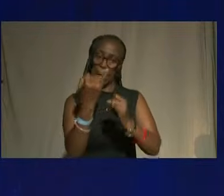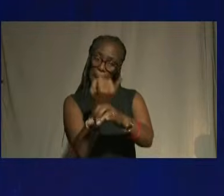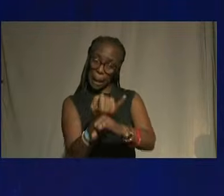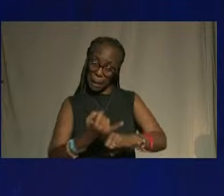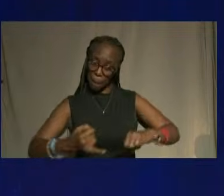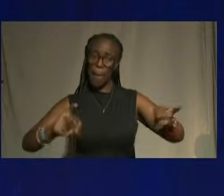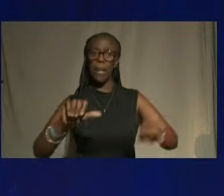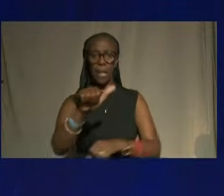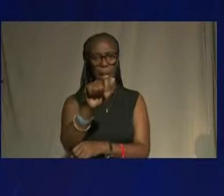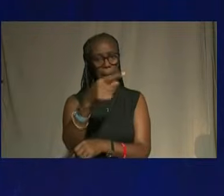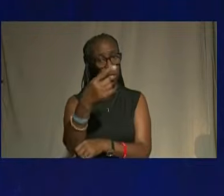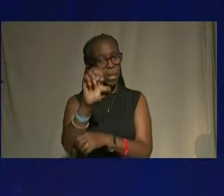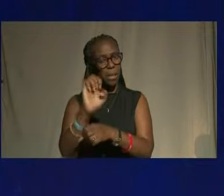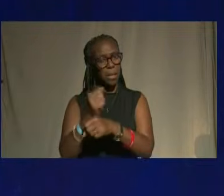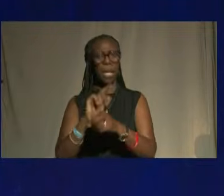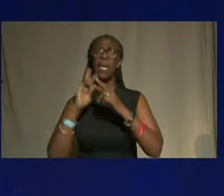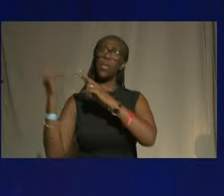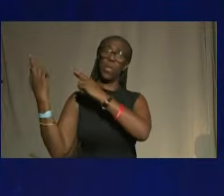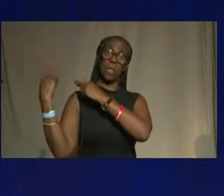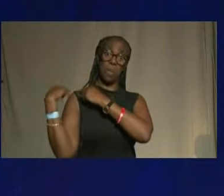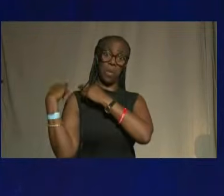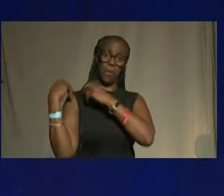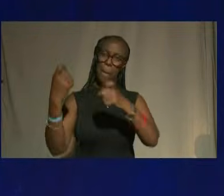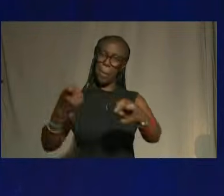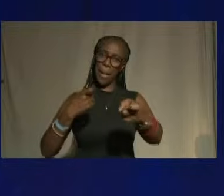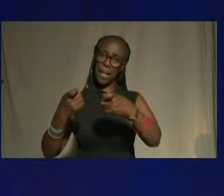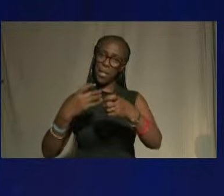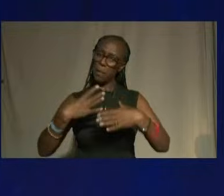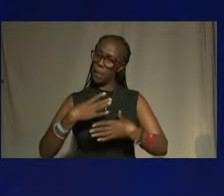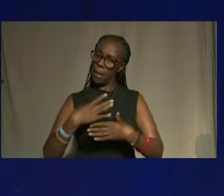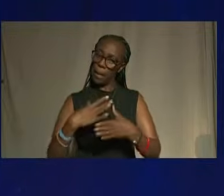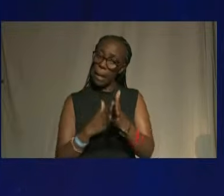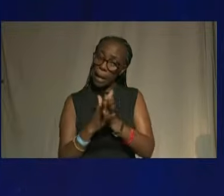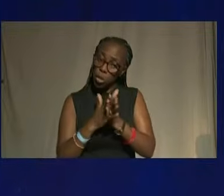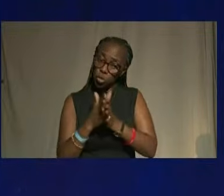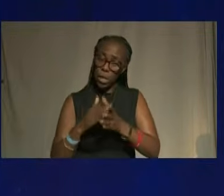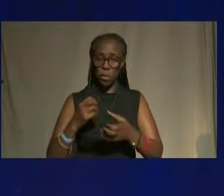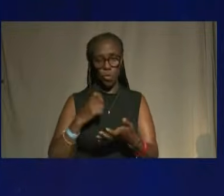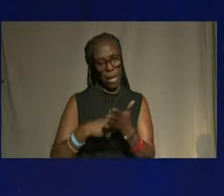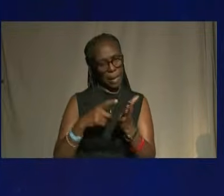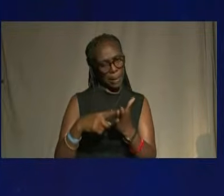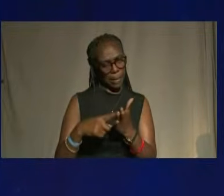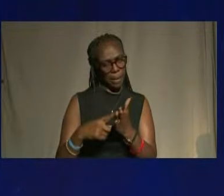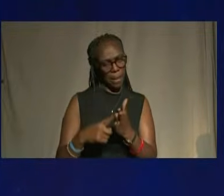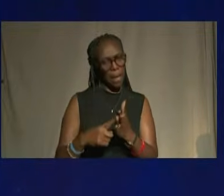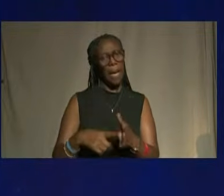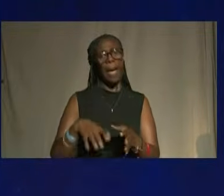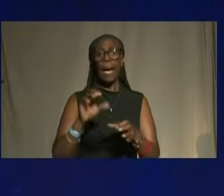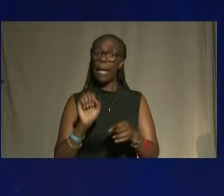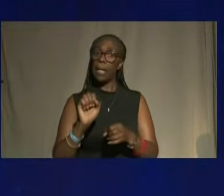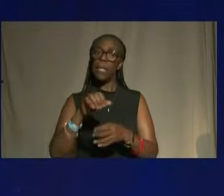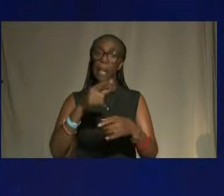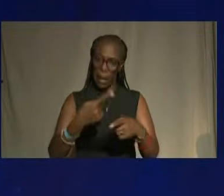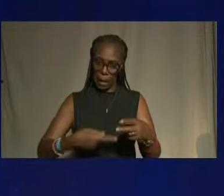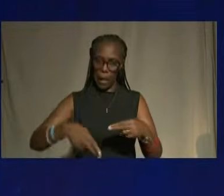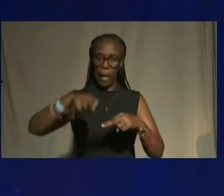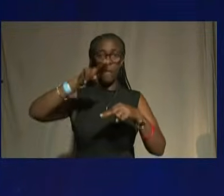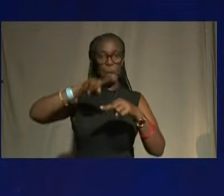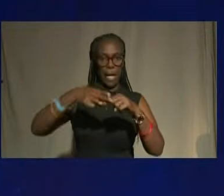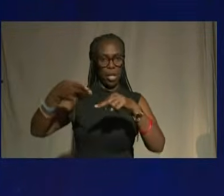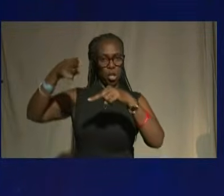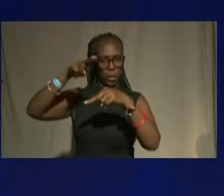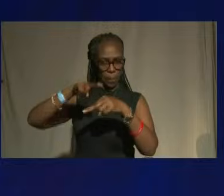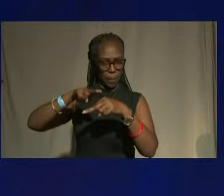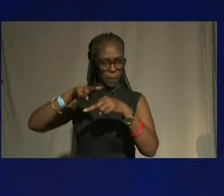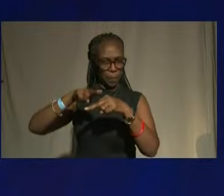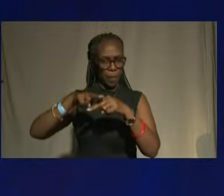that has the responsibility for managing interest rates and primarily inflation. At the time when FinSAC